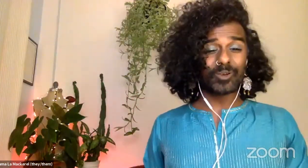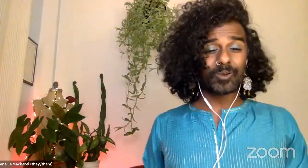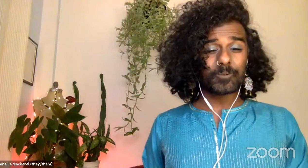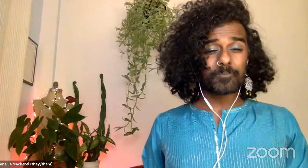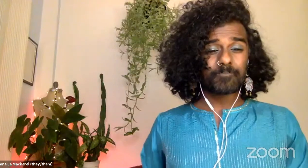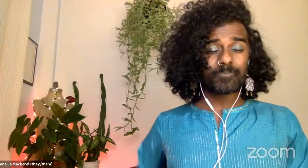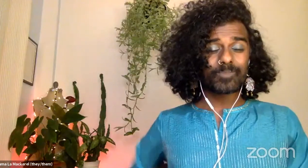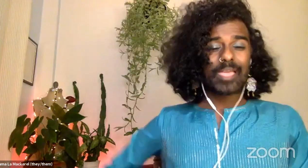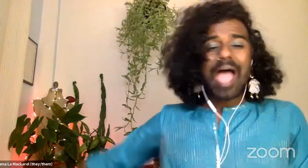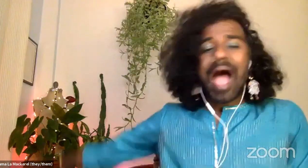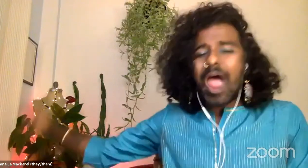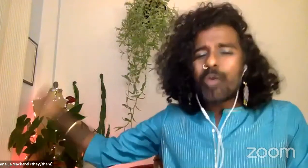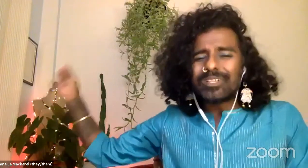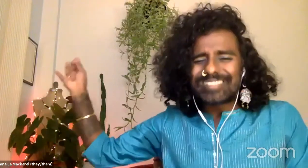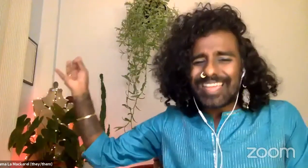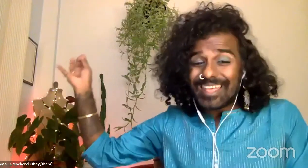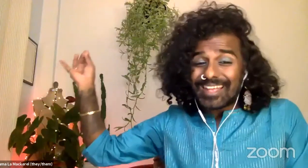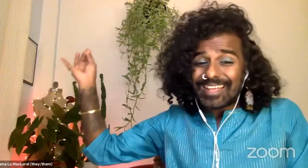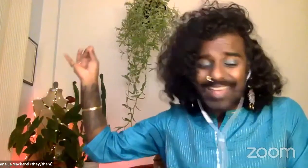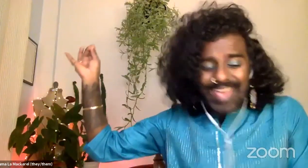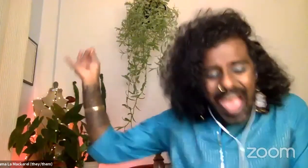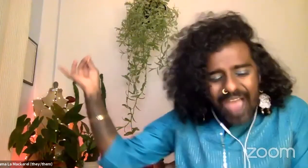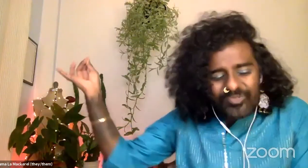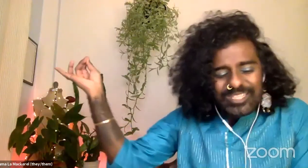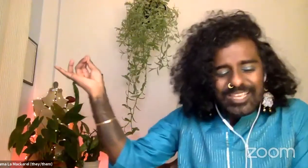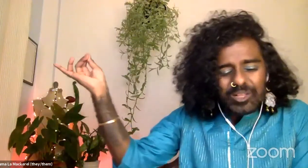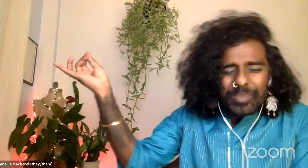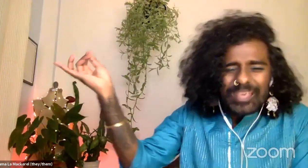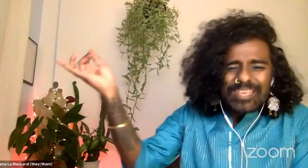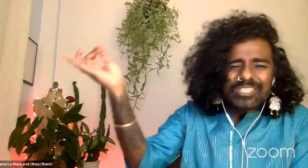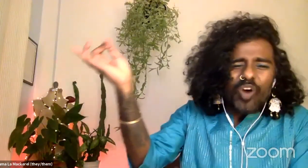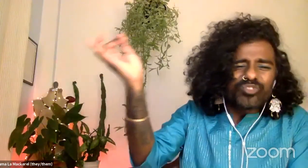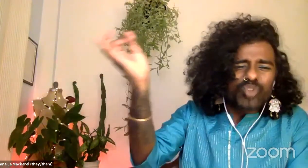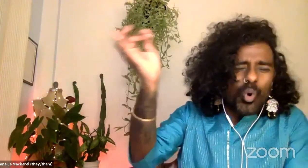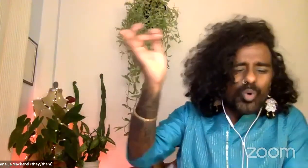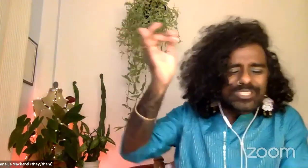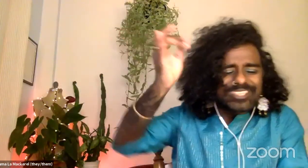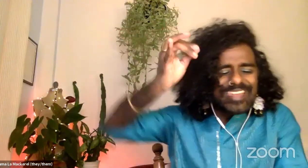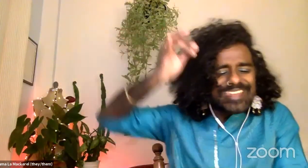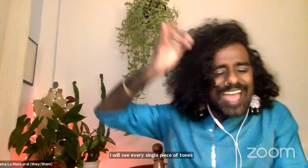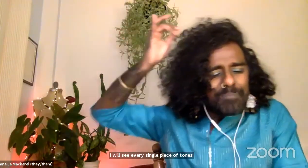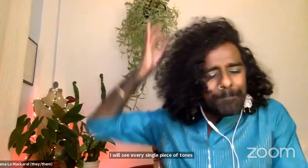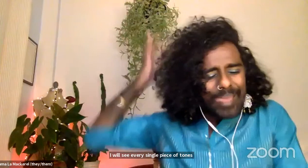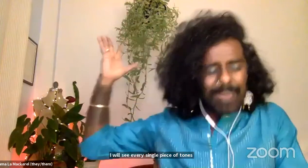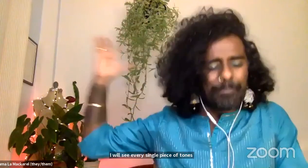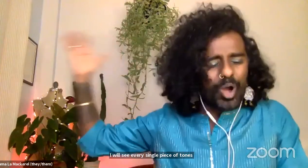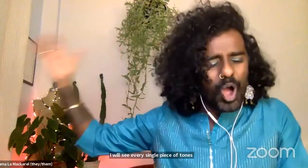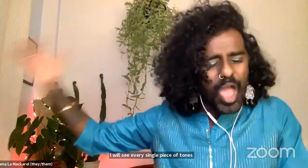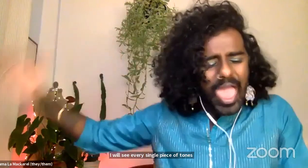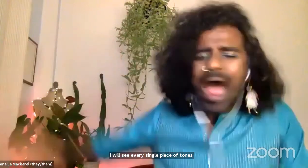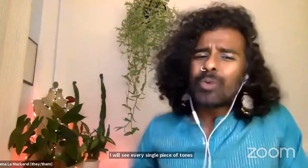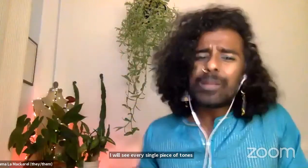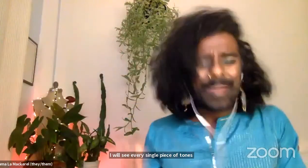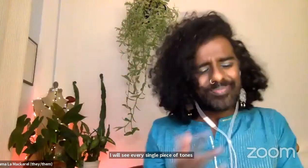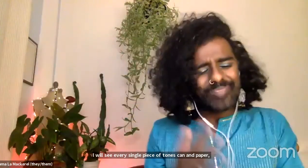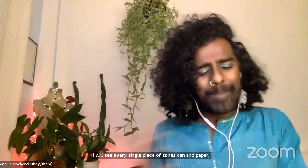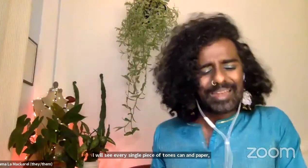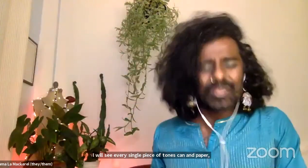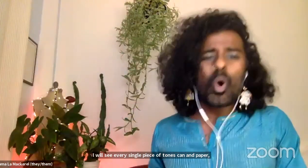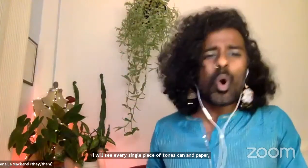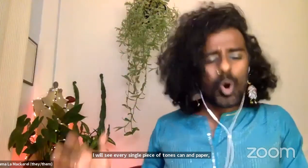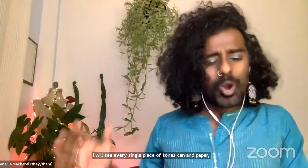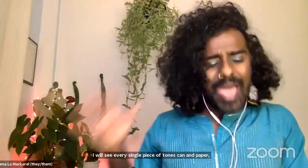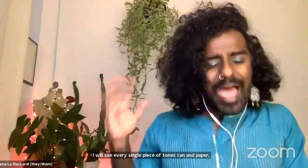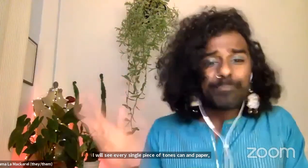gender, I will take every single piece of torn skin and paper, I will paint them